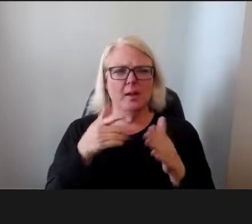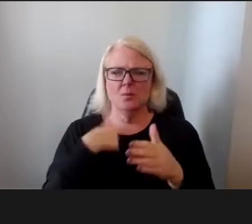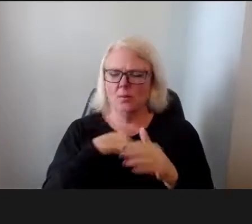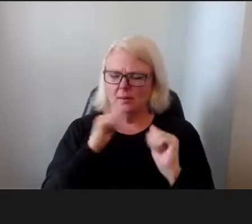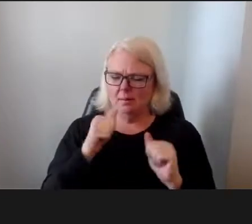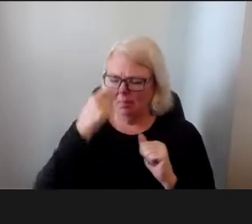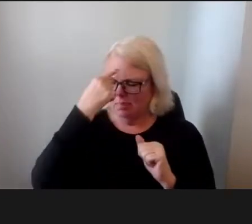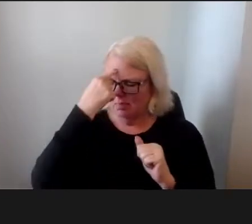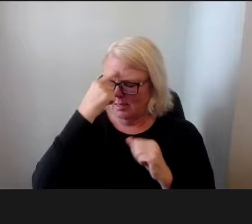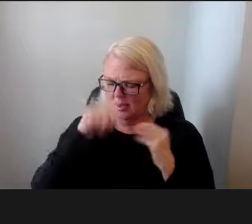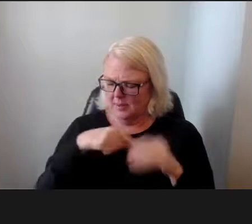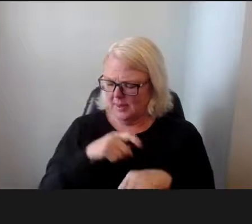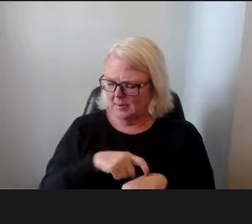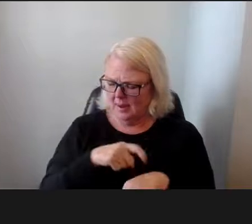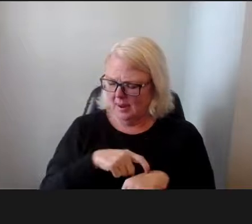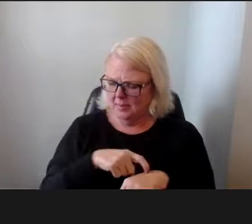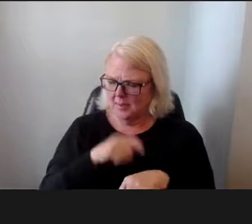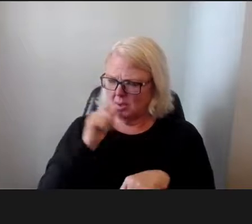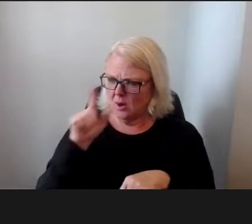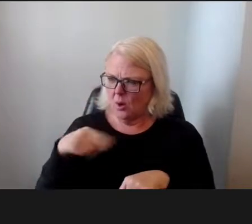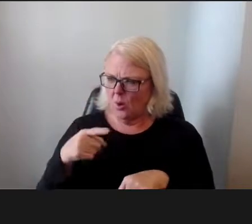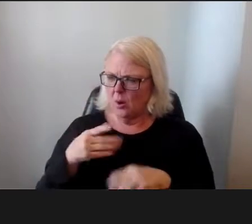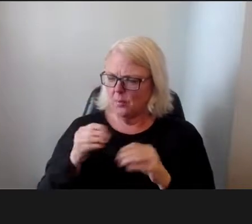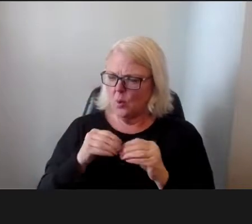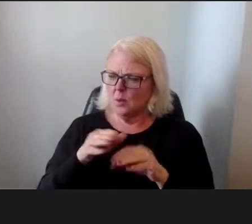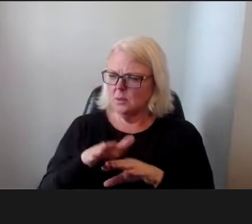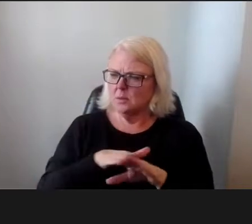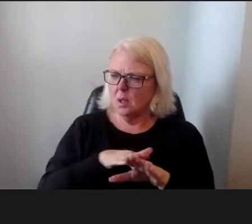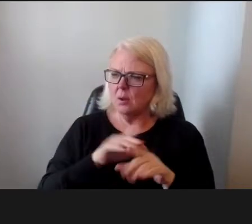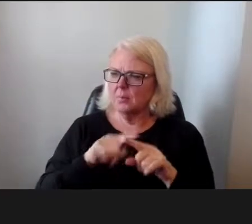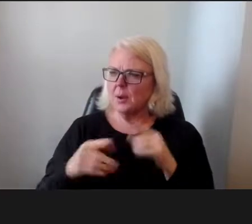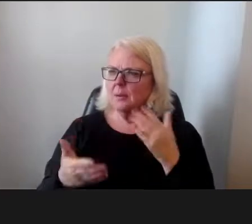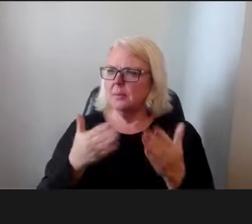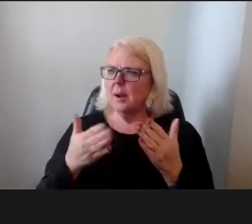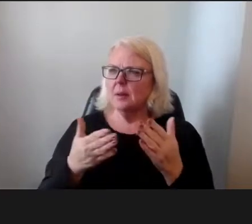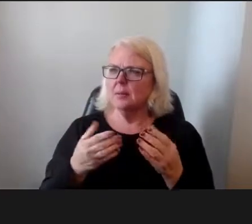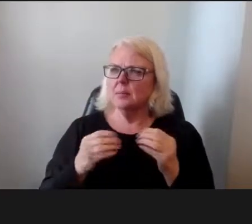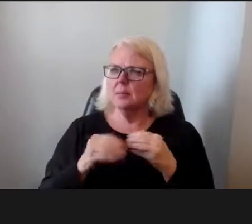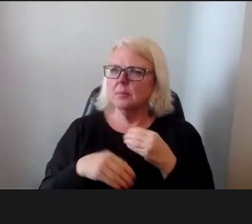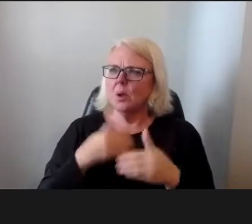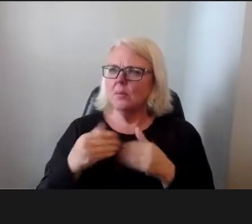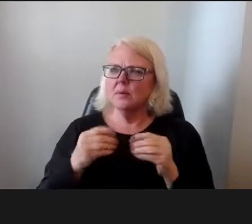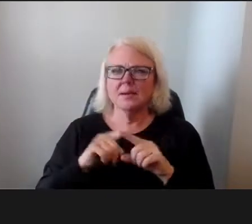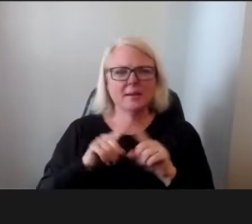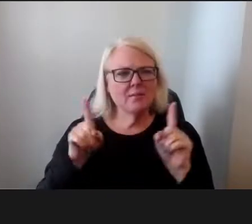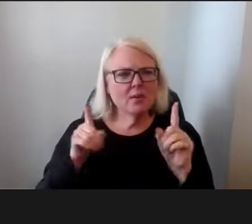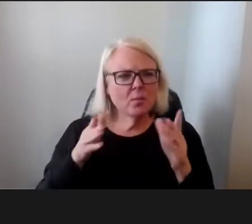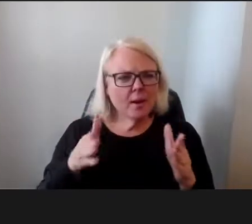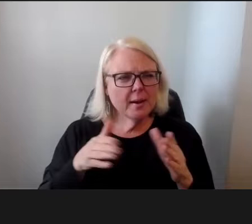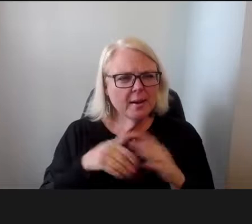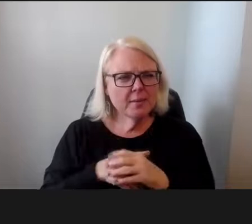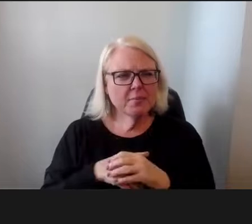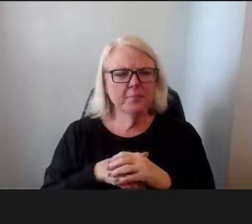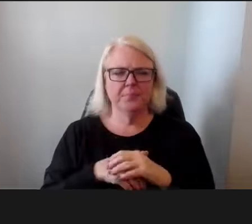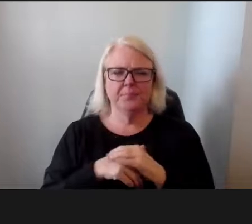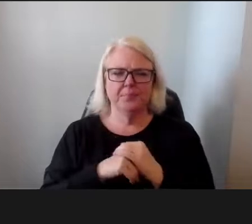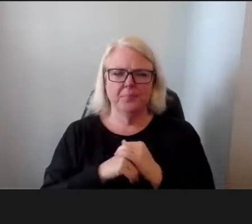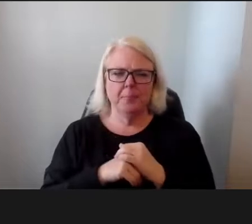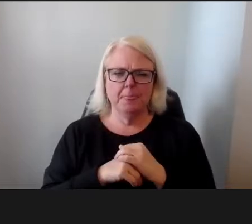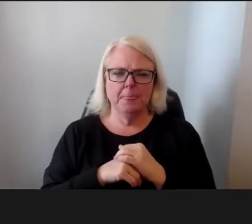about time, not just as moving slower, but perhaps just as moving differently?